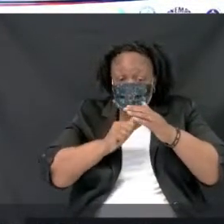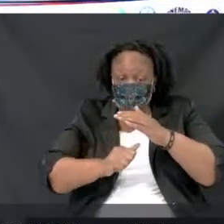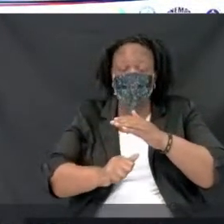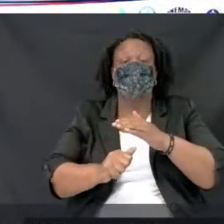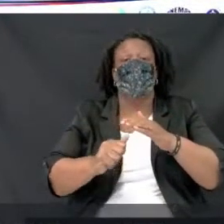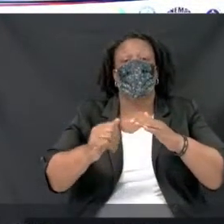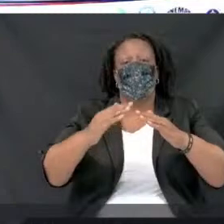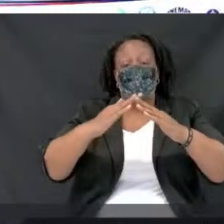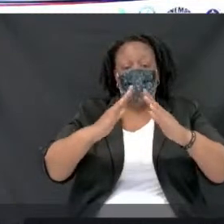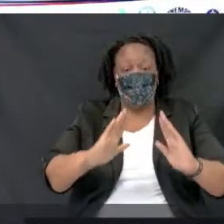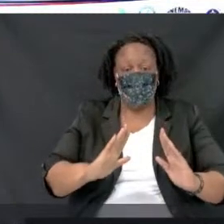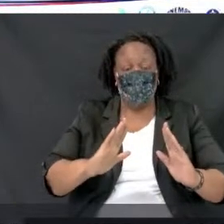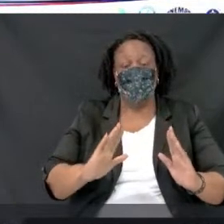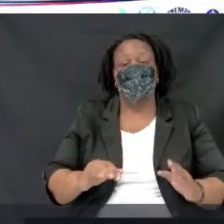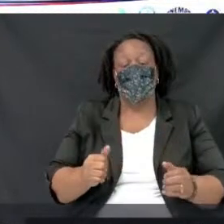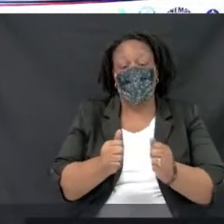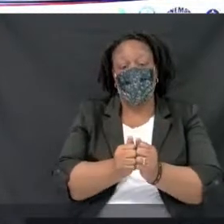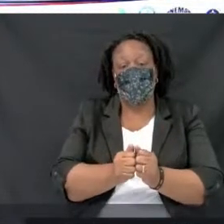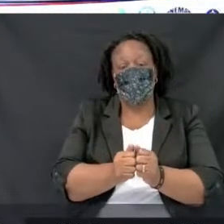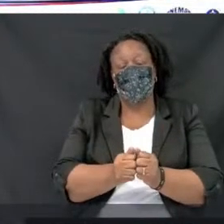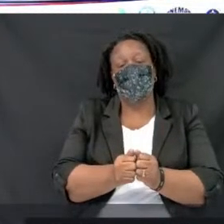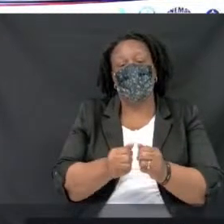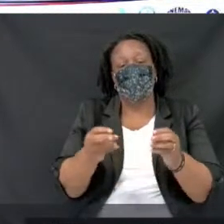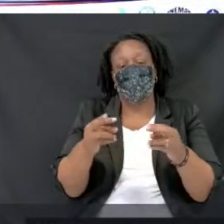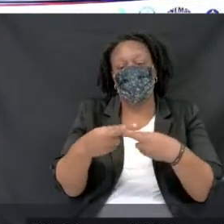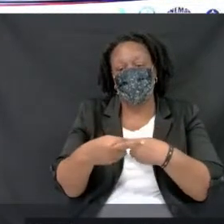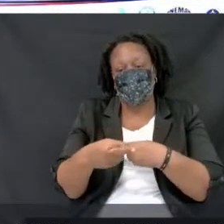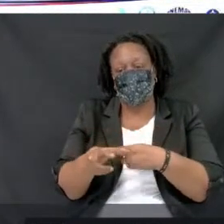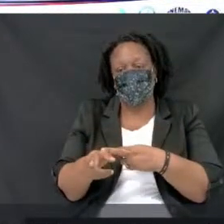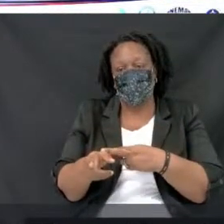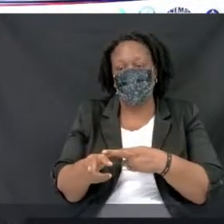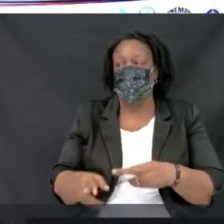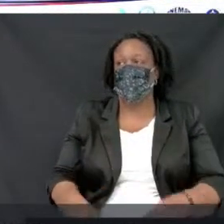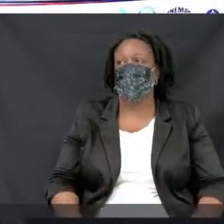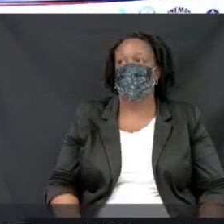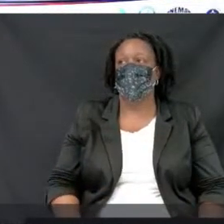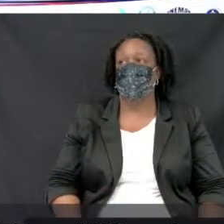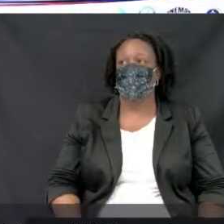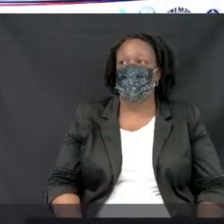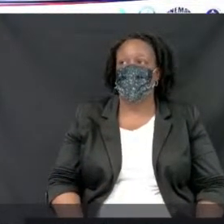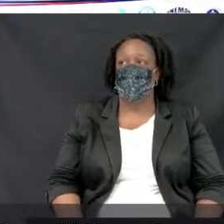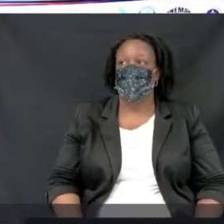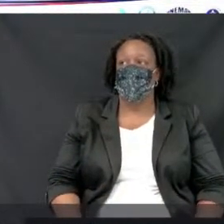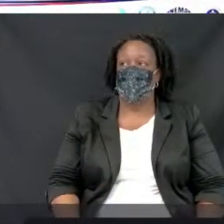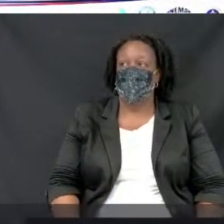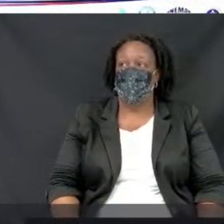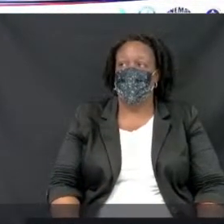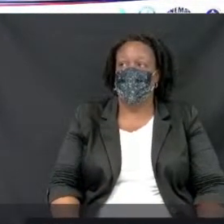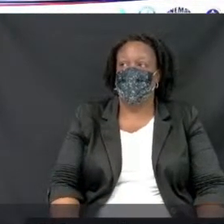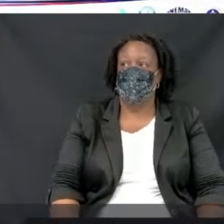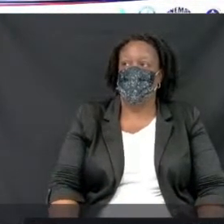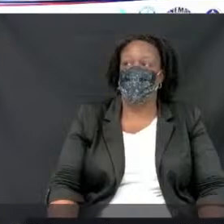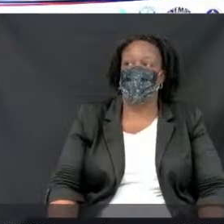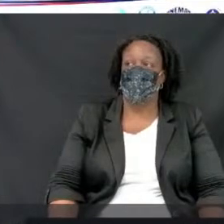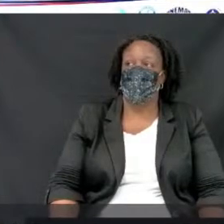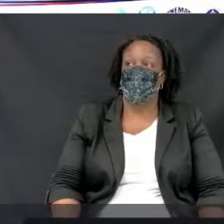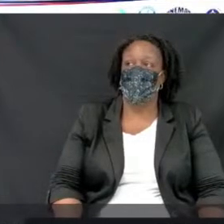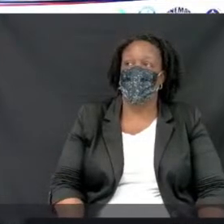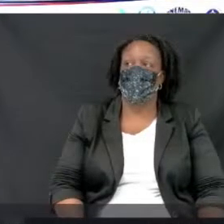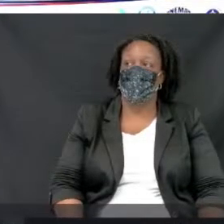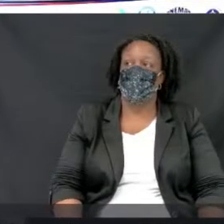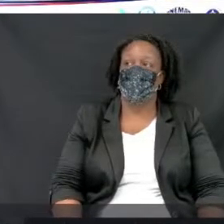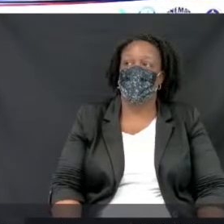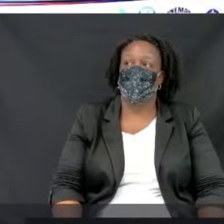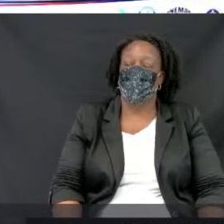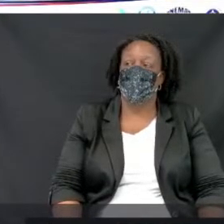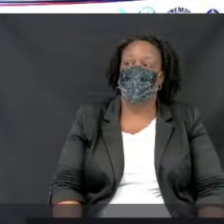However, once we adopt the land and go process, entry process, then it means that persons